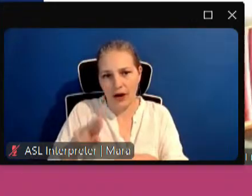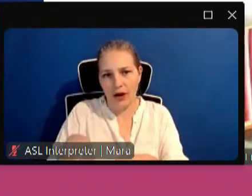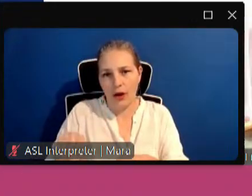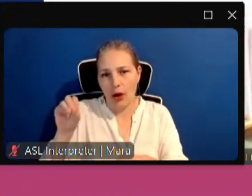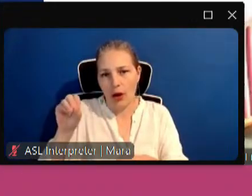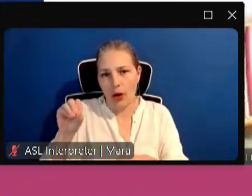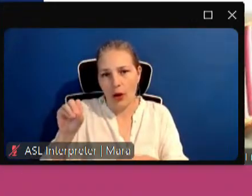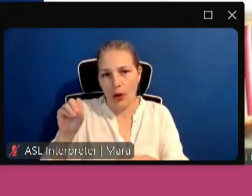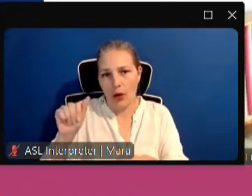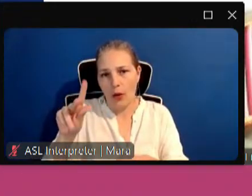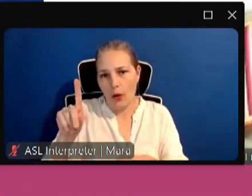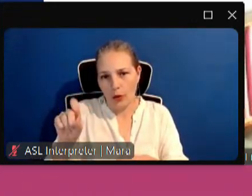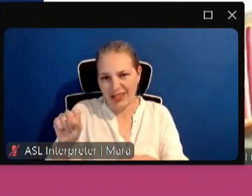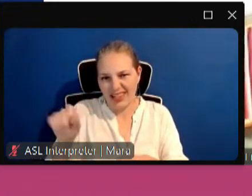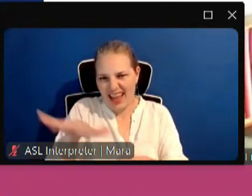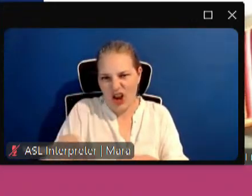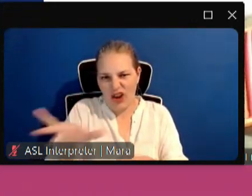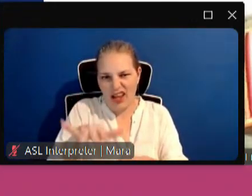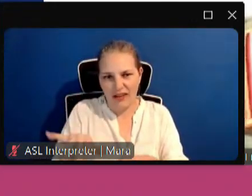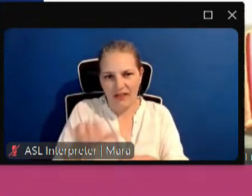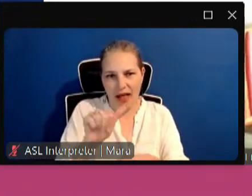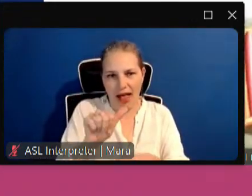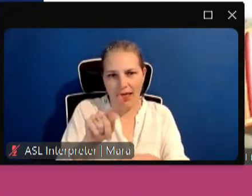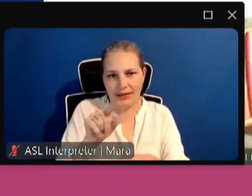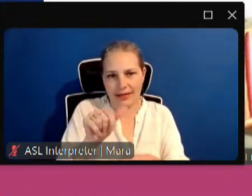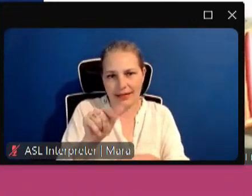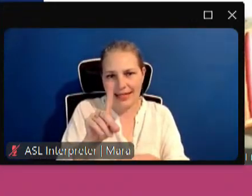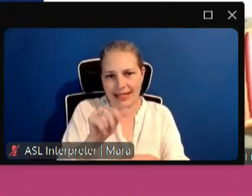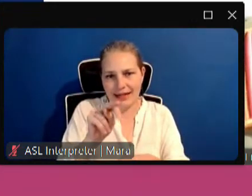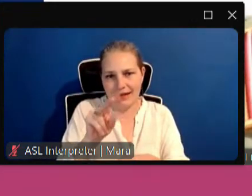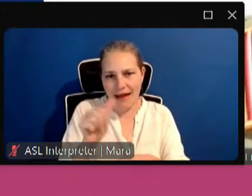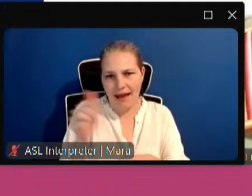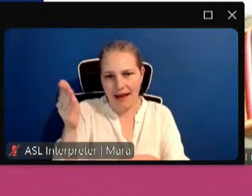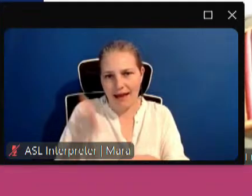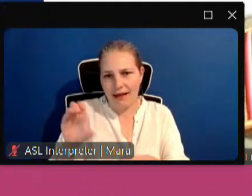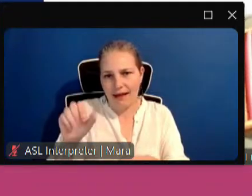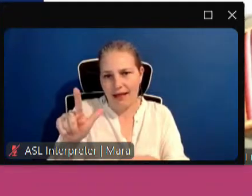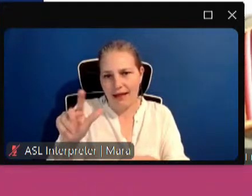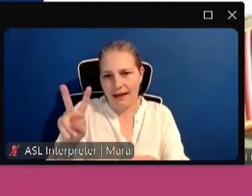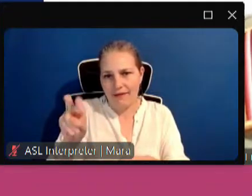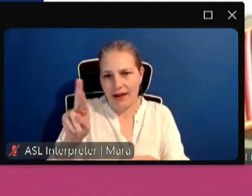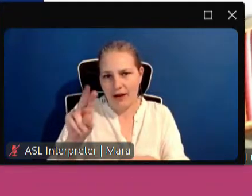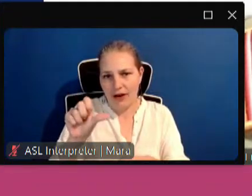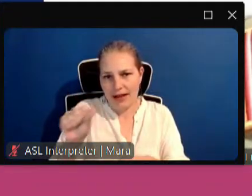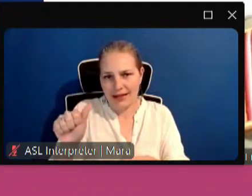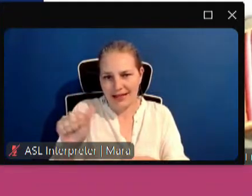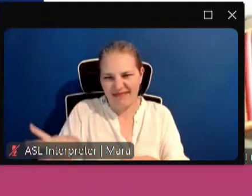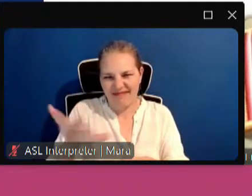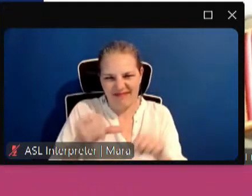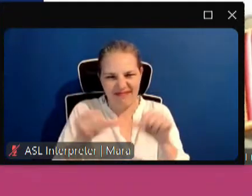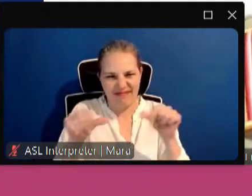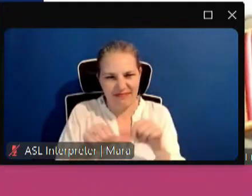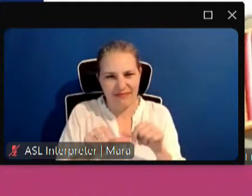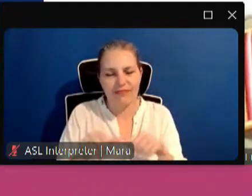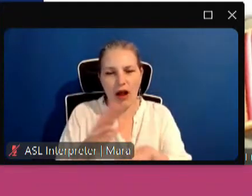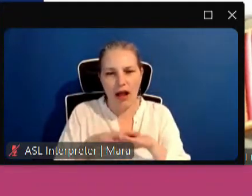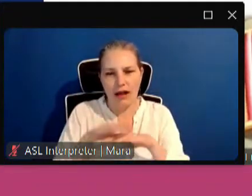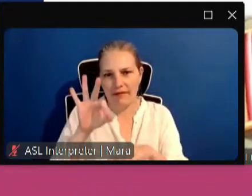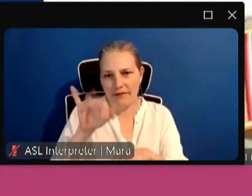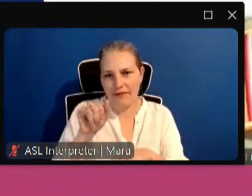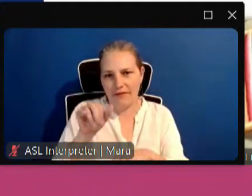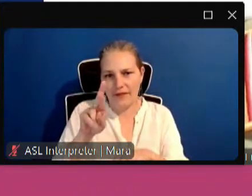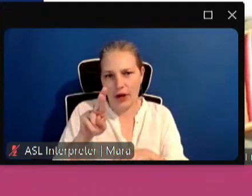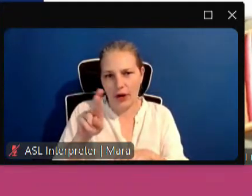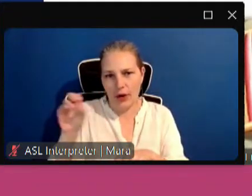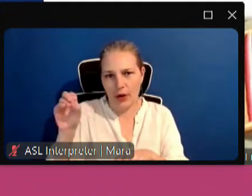Altadena, Calaveras, that area on Fair Oaks as well. Public Works is going, and they are actually